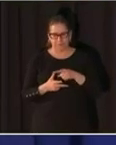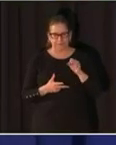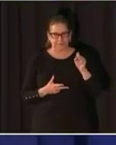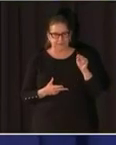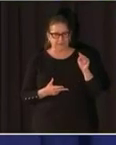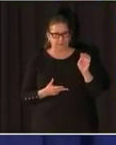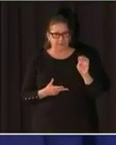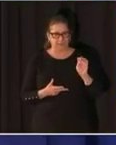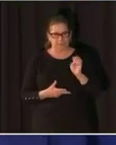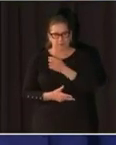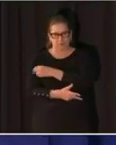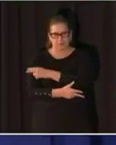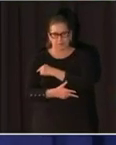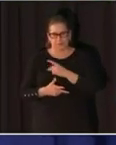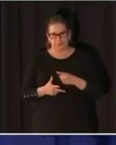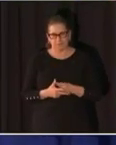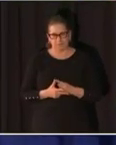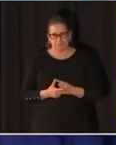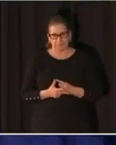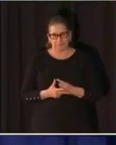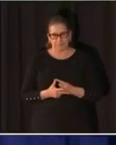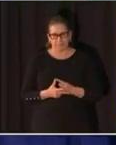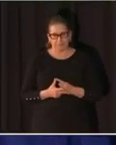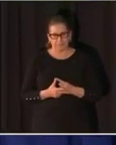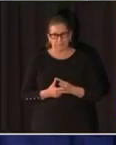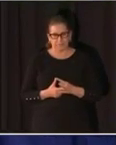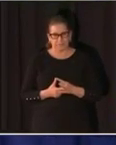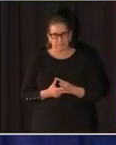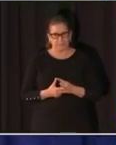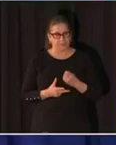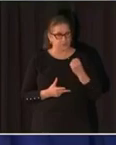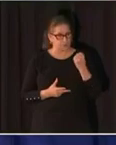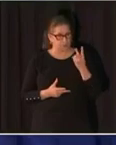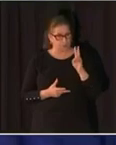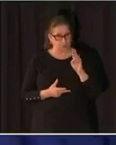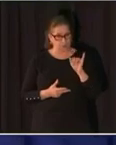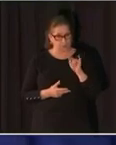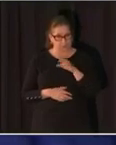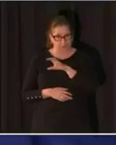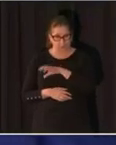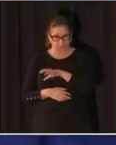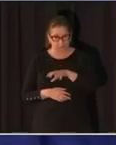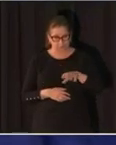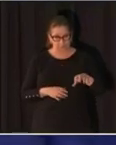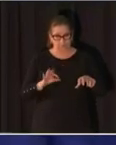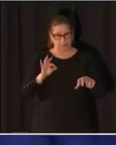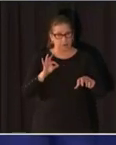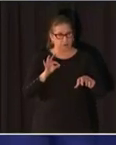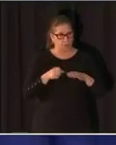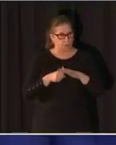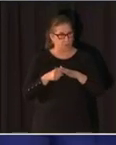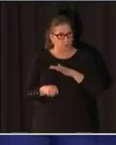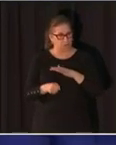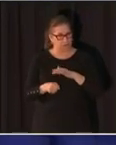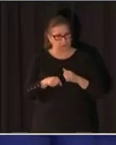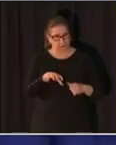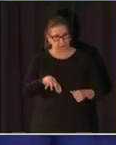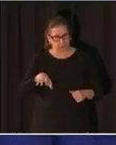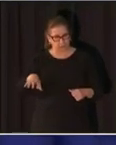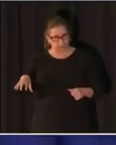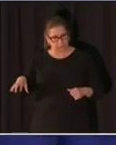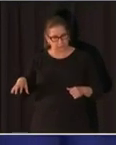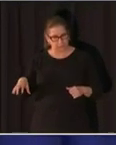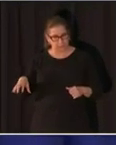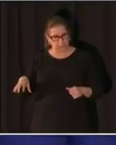you said that 9 of the 12 units are under quarantine. Does that mean these patients can't